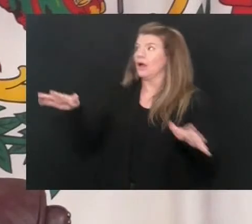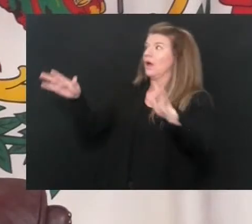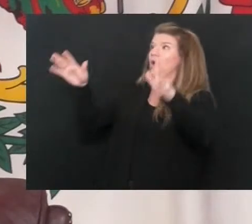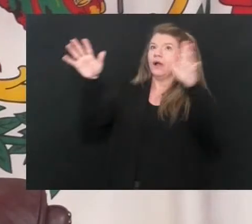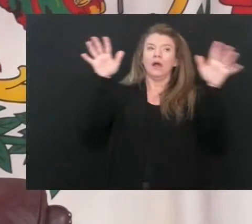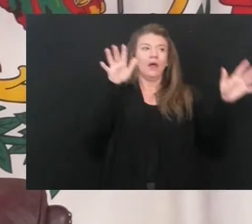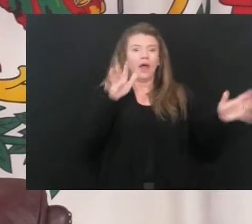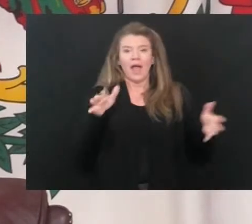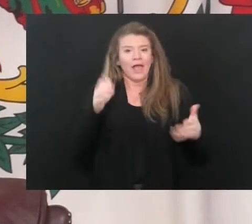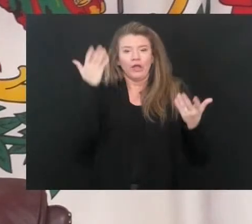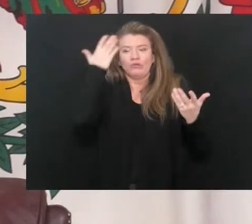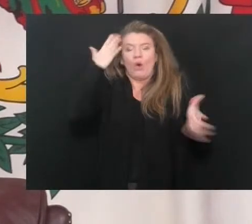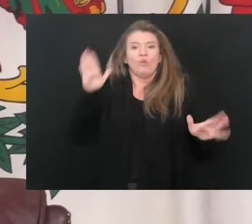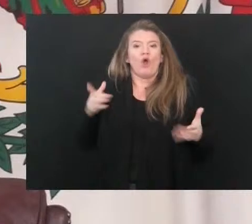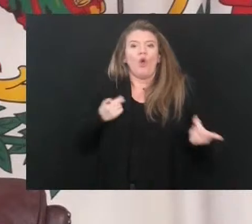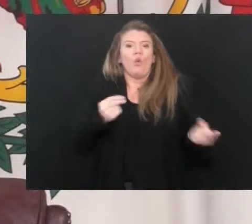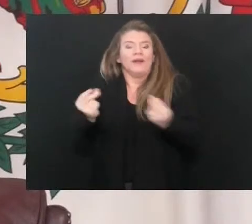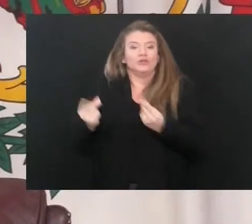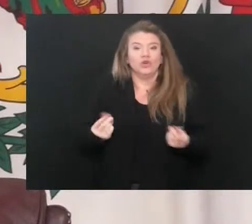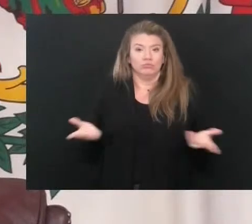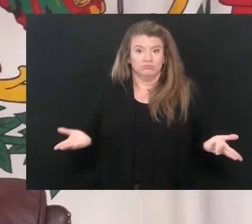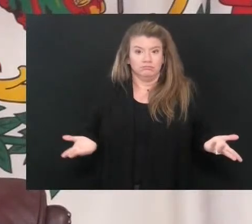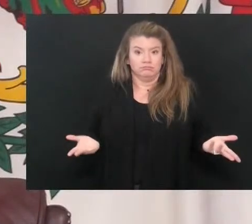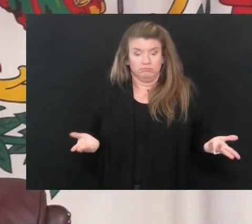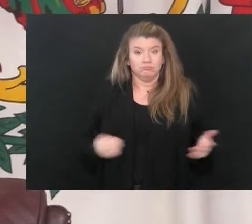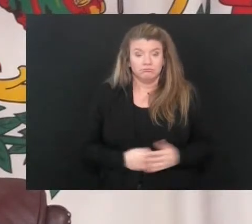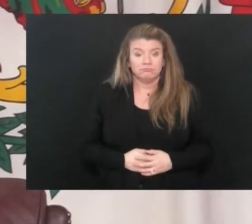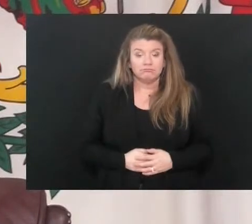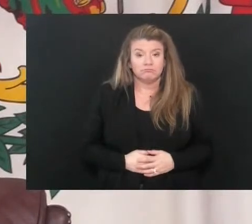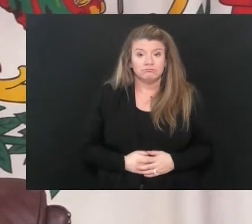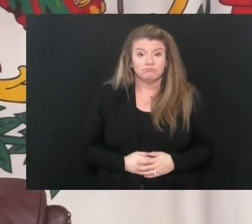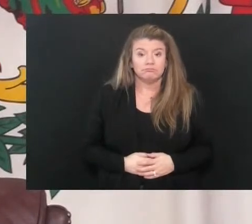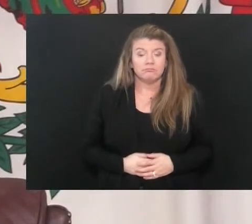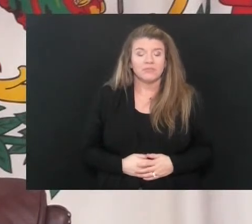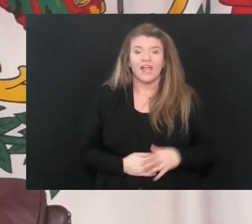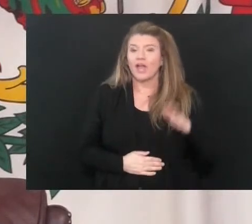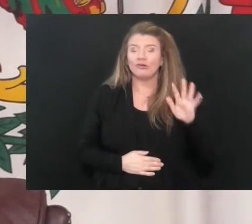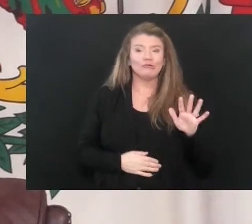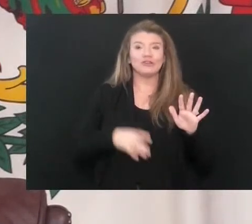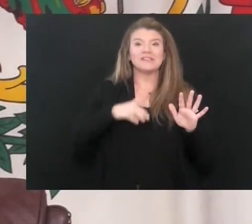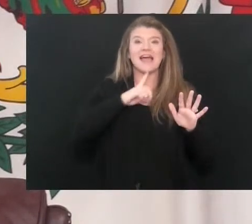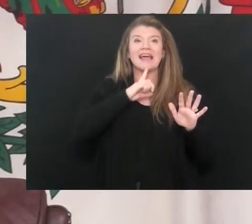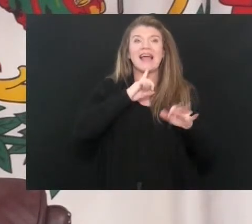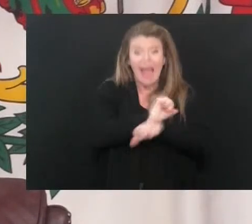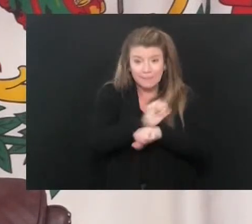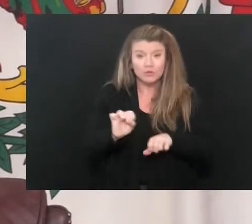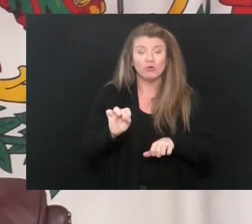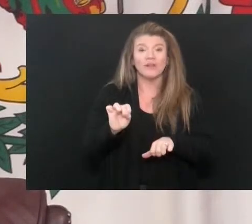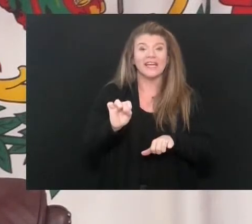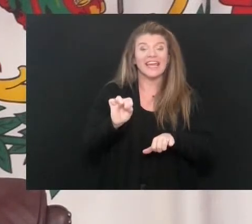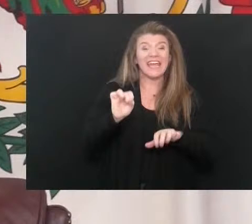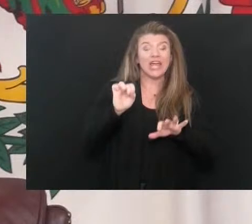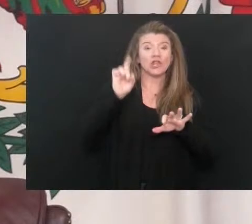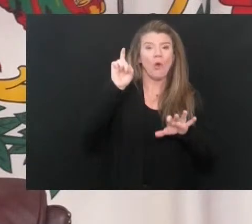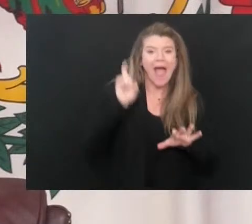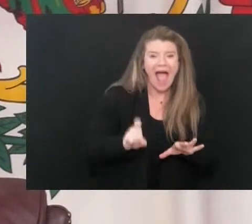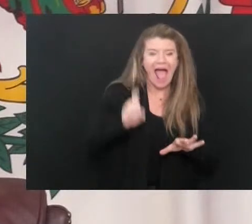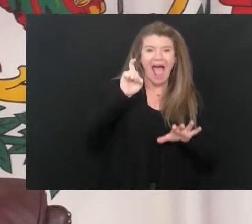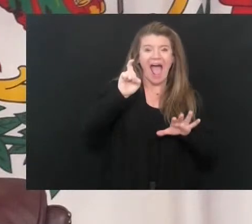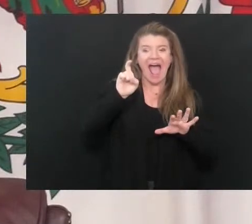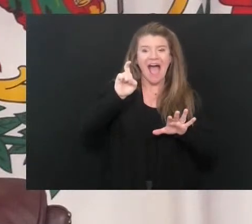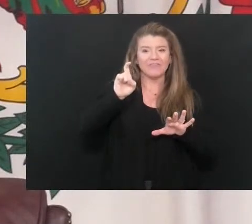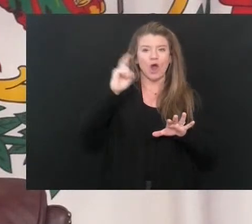a blindfold on trying to pin the donkey. You know, you just absolutely have got to